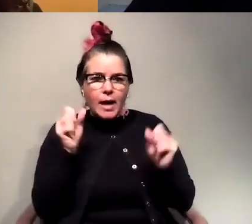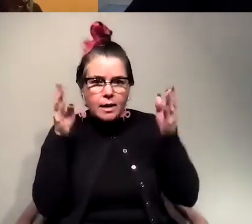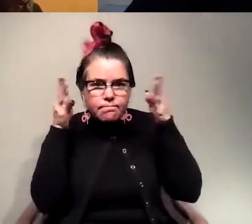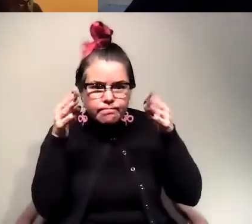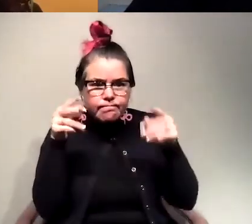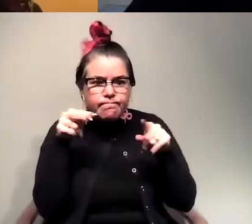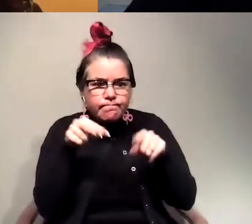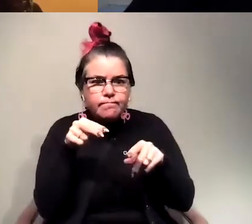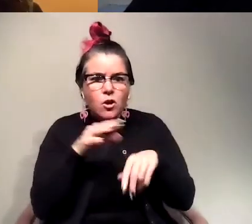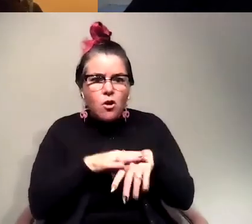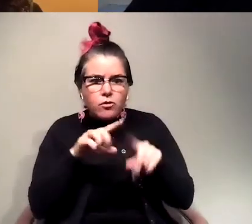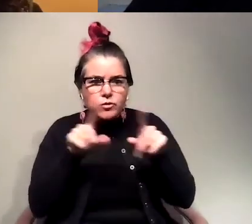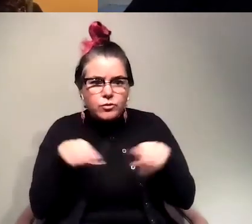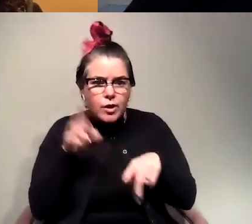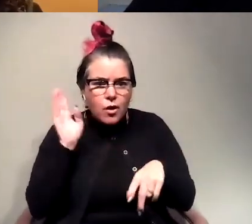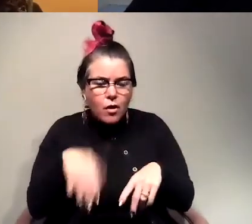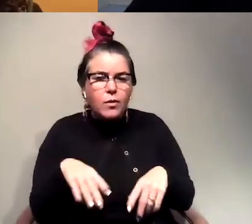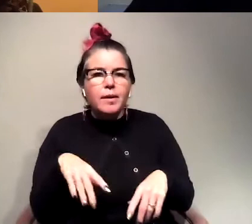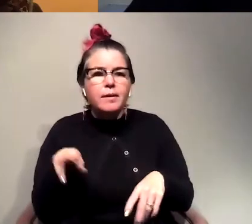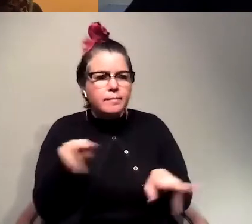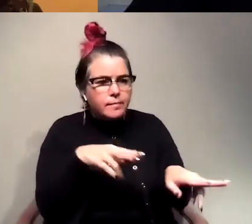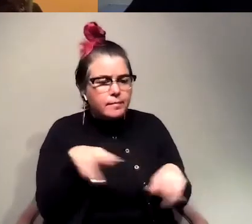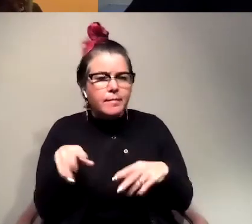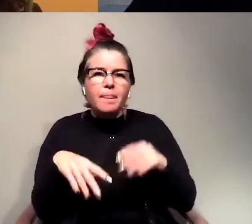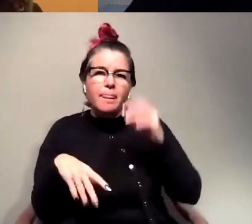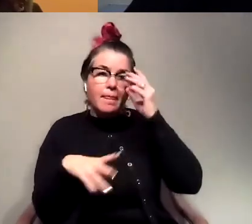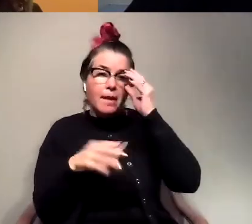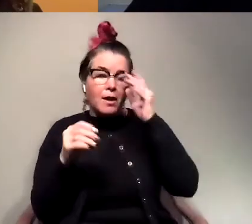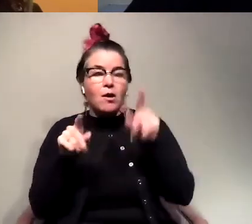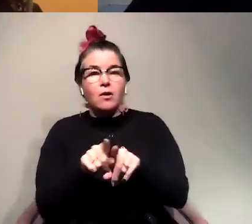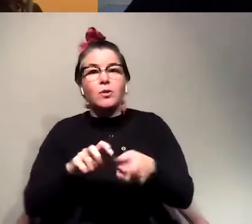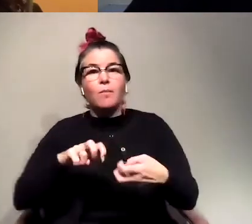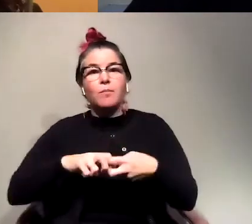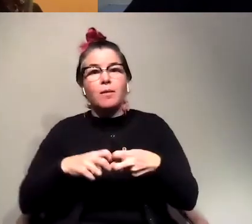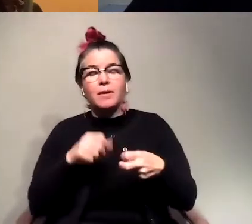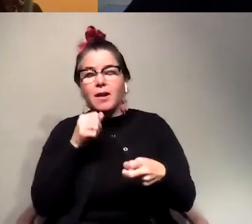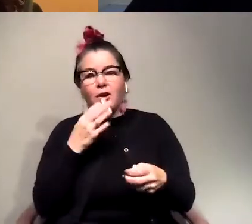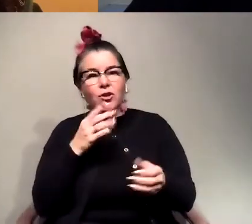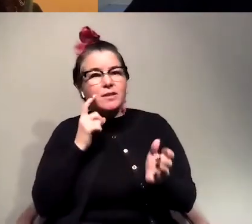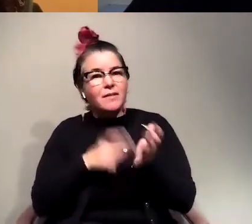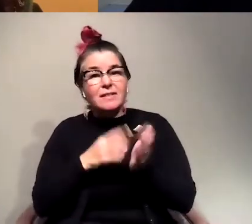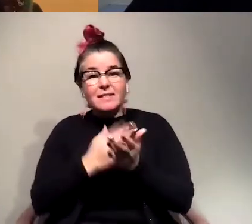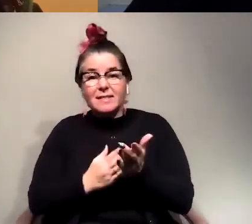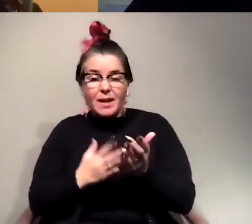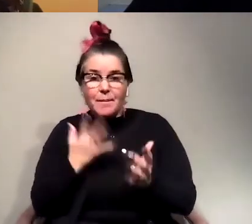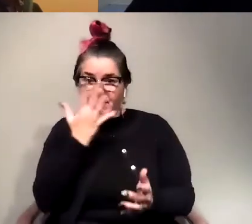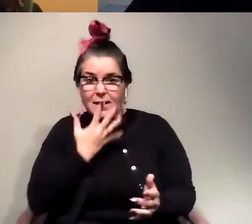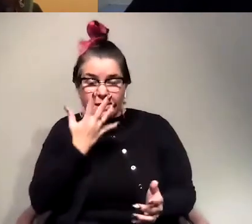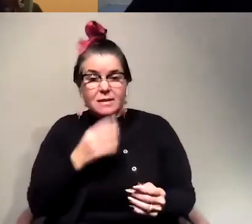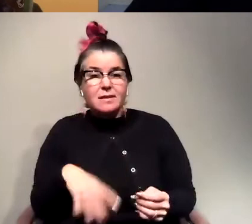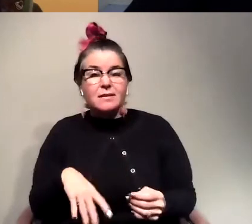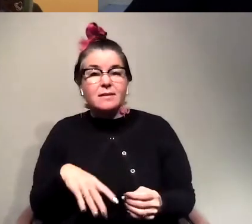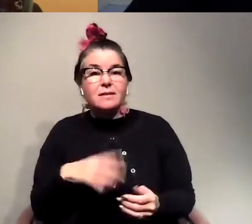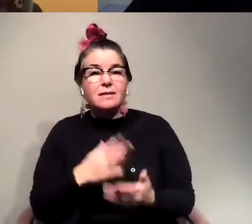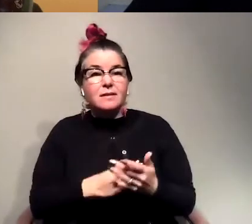screen. And then back to the problem of this algorithm not being good at detecting some faces or some